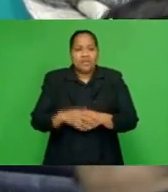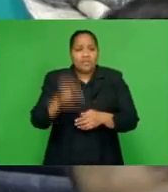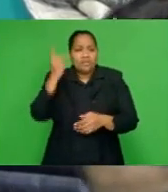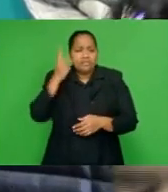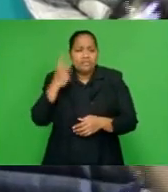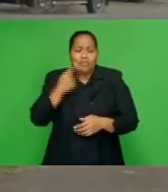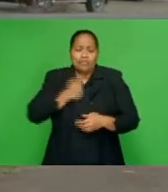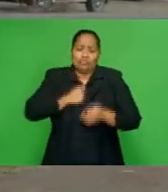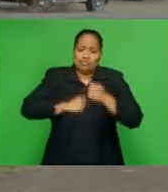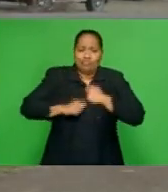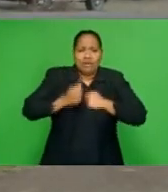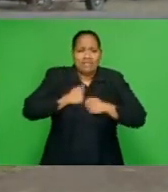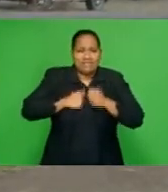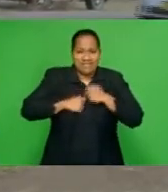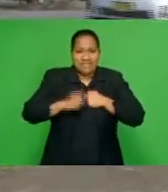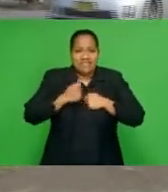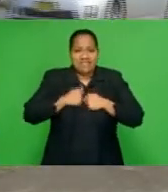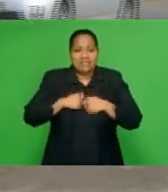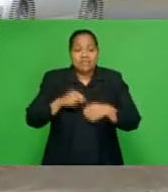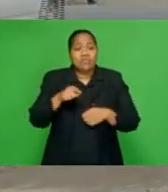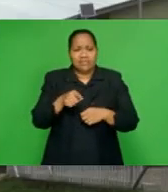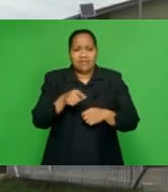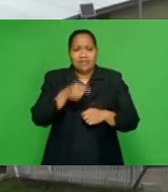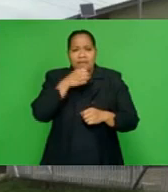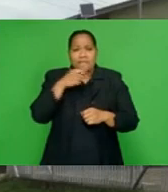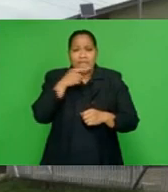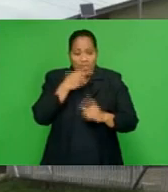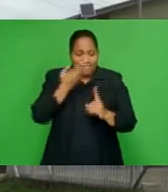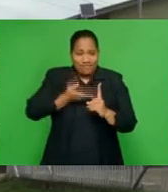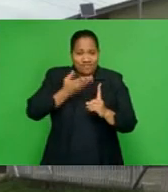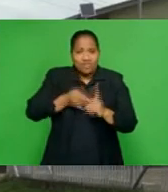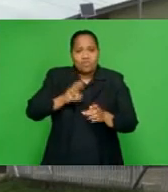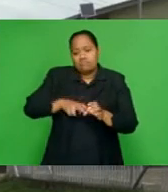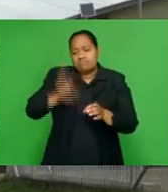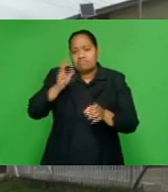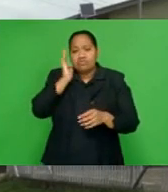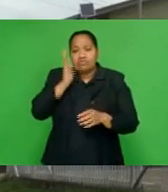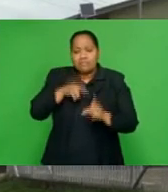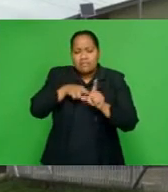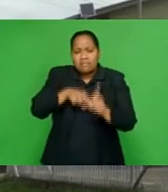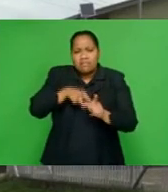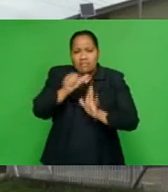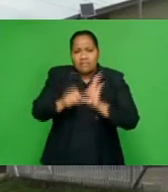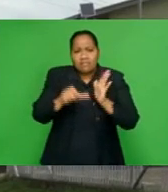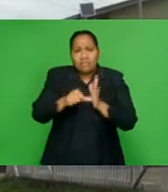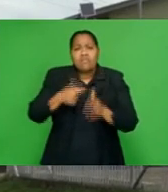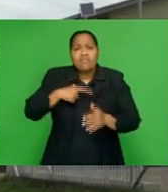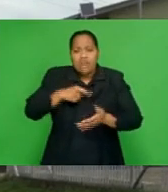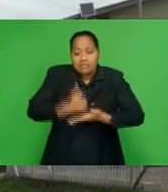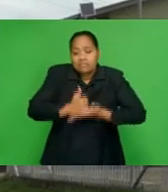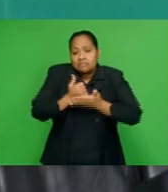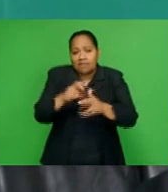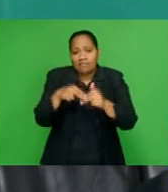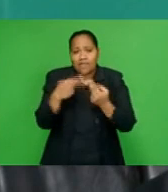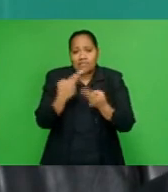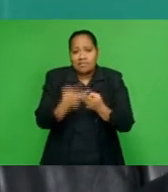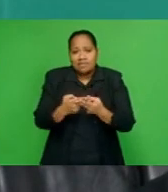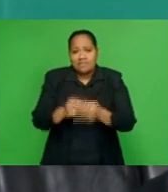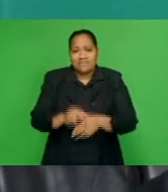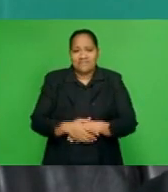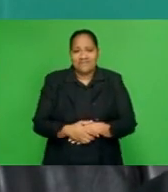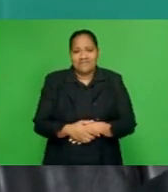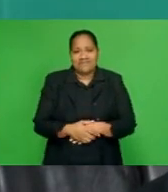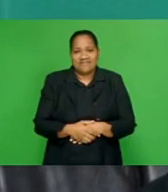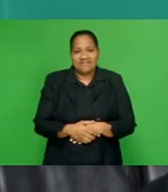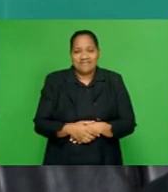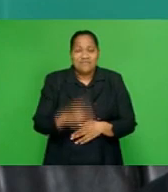meet, Abid left school at a very young age to assist his parents provide for their family. Then Form 3